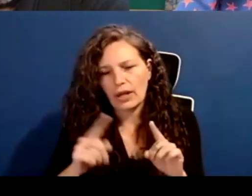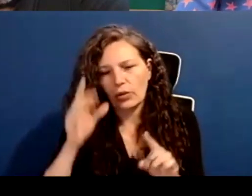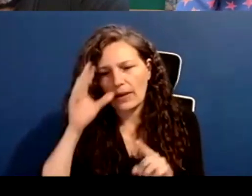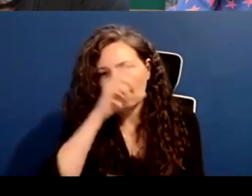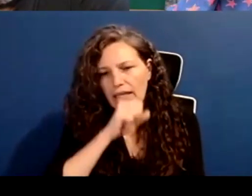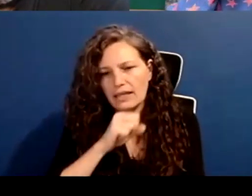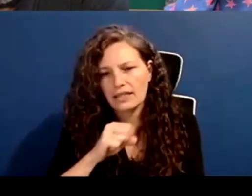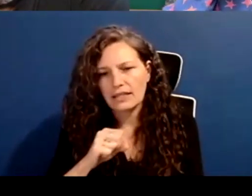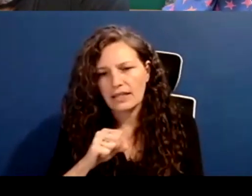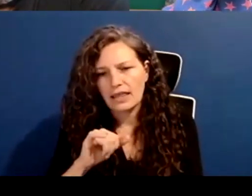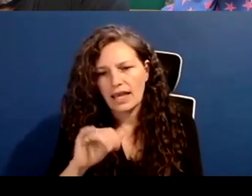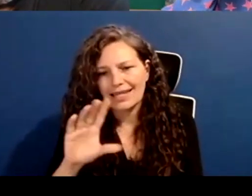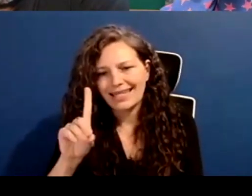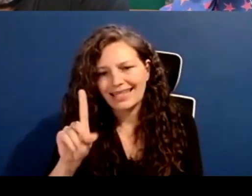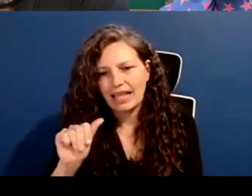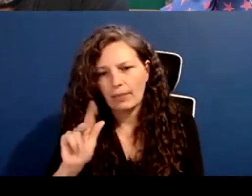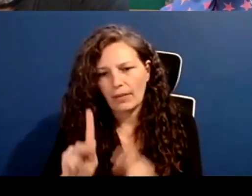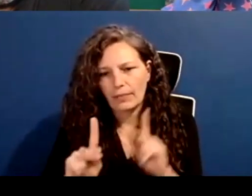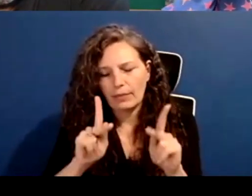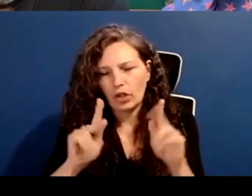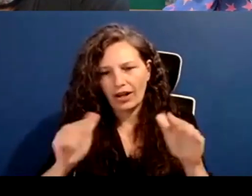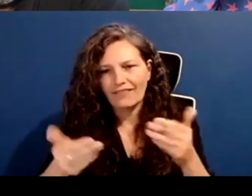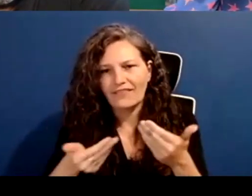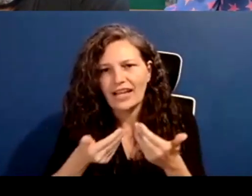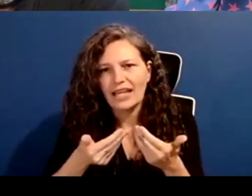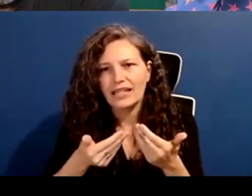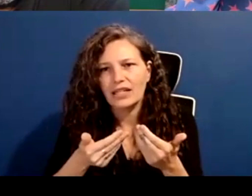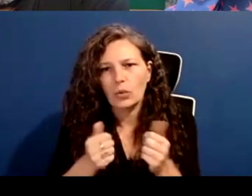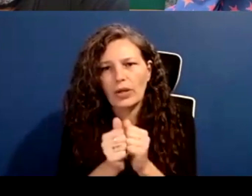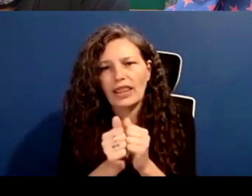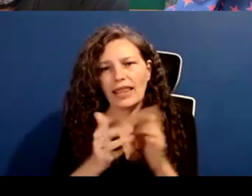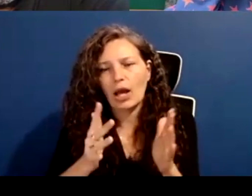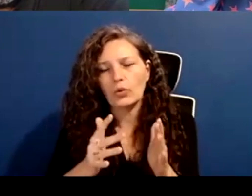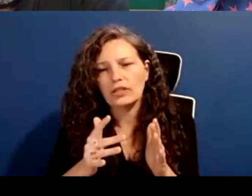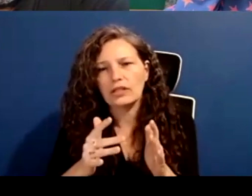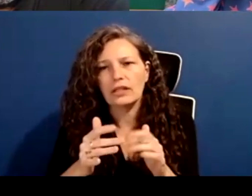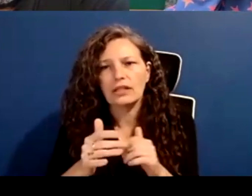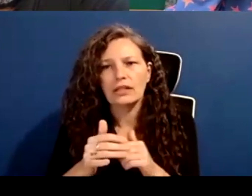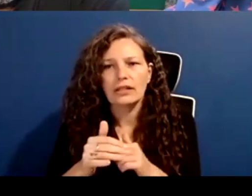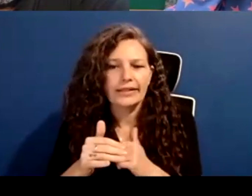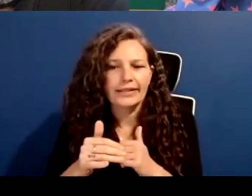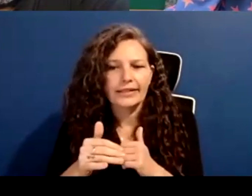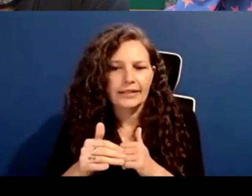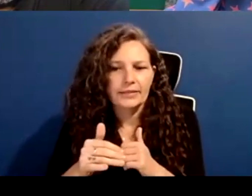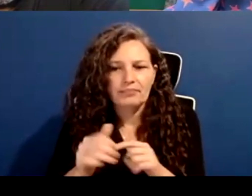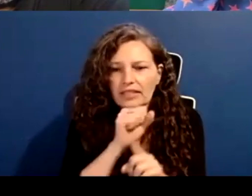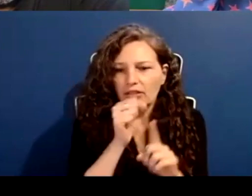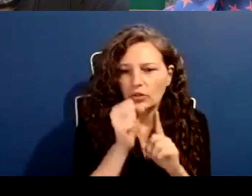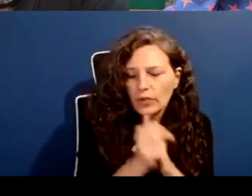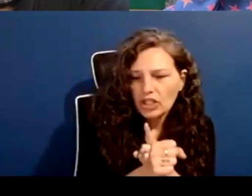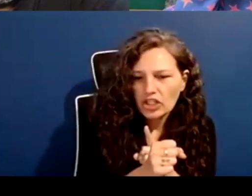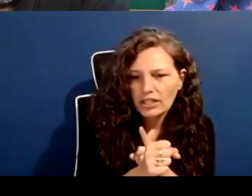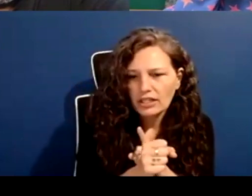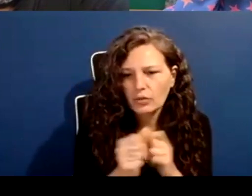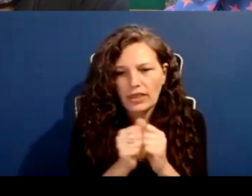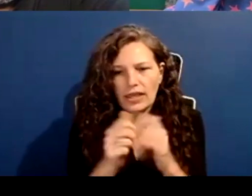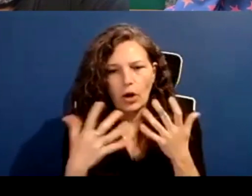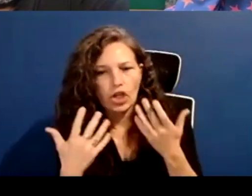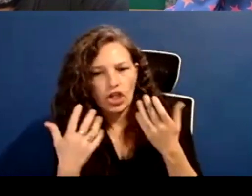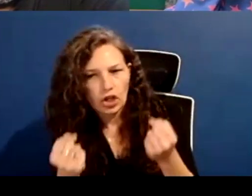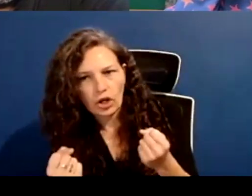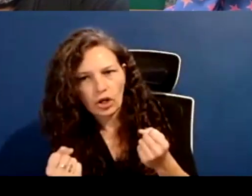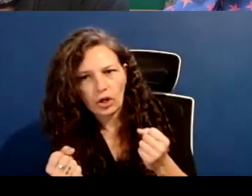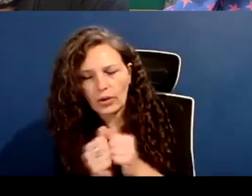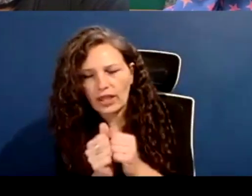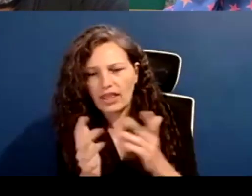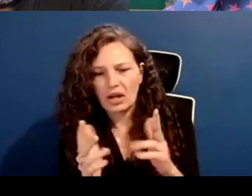are invited without condition, cure, or condemnation. There's no talk